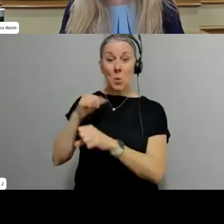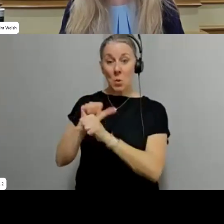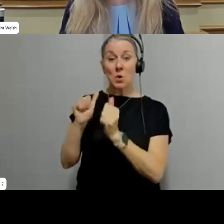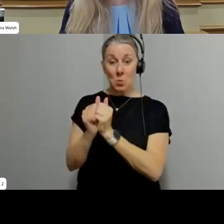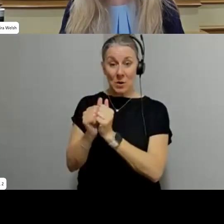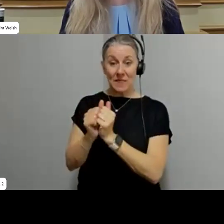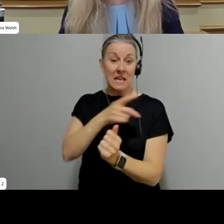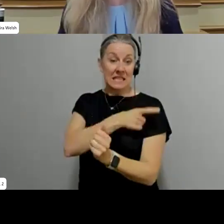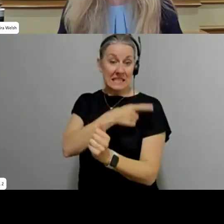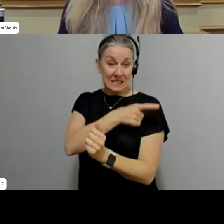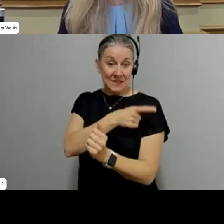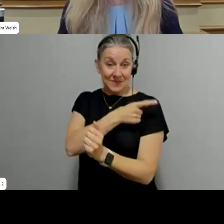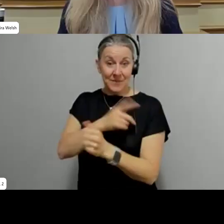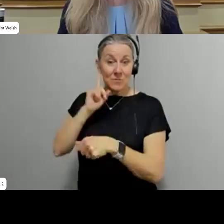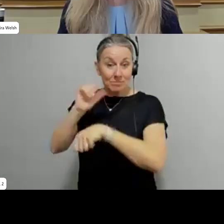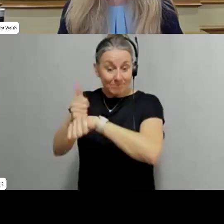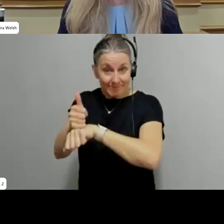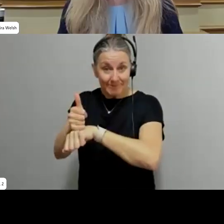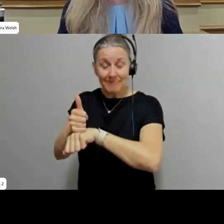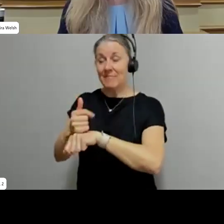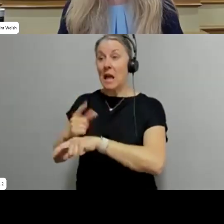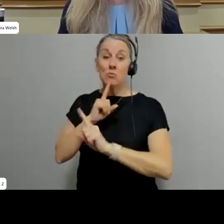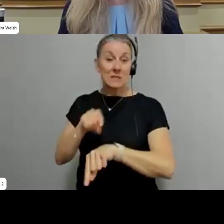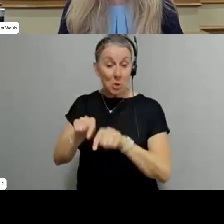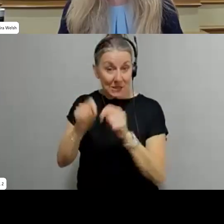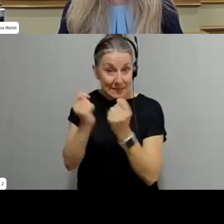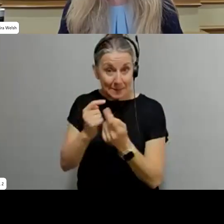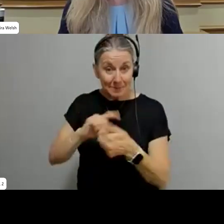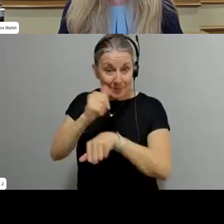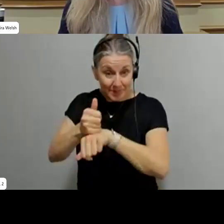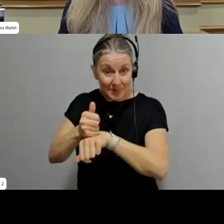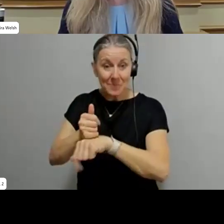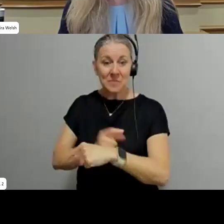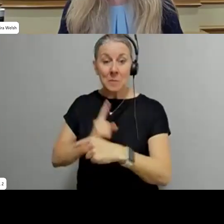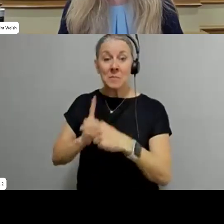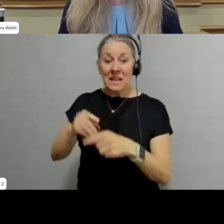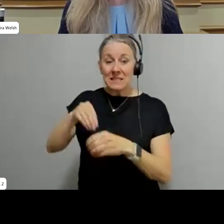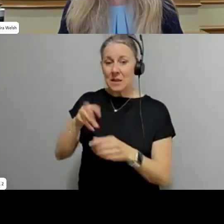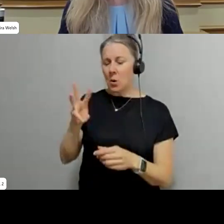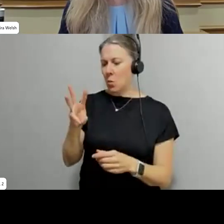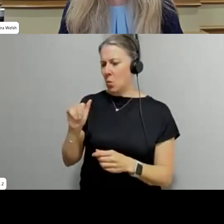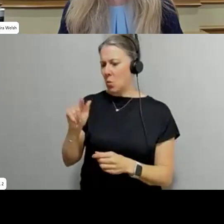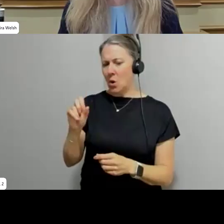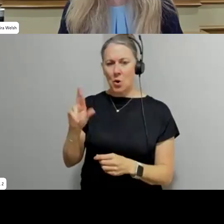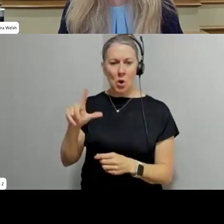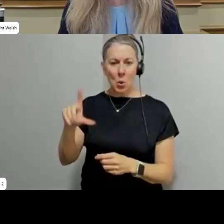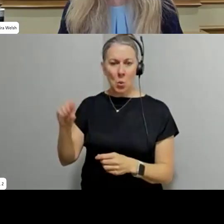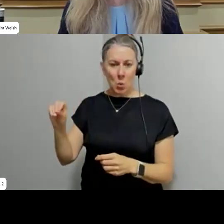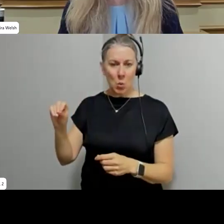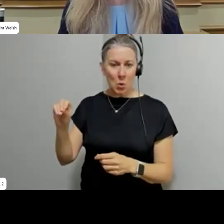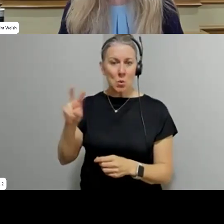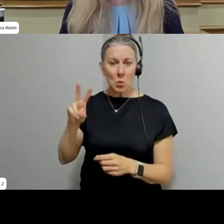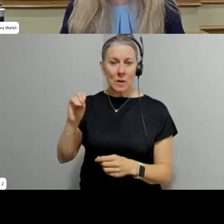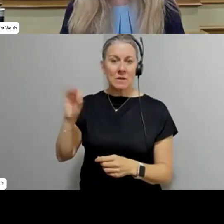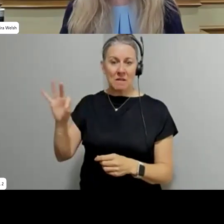in 2009 as a strategy for the prevention of elder abuse. So I don't know when you want me to talk about a